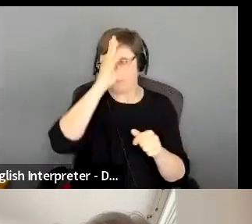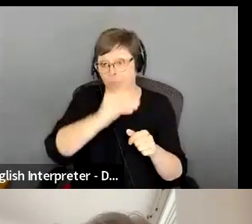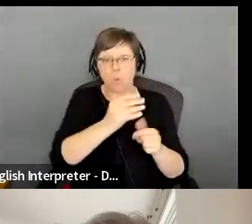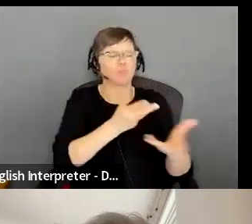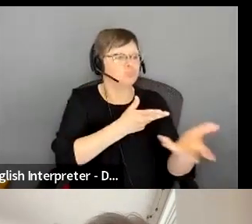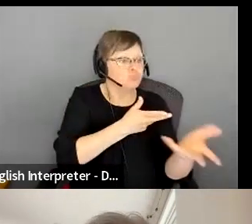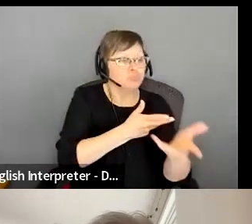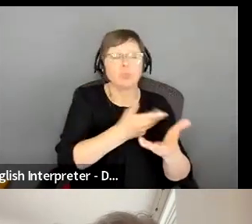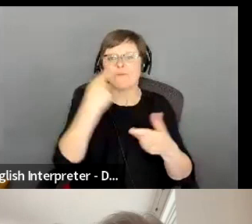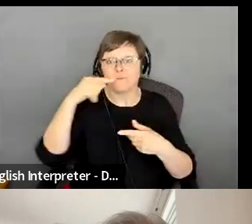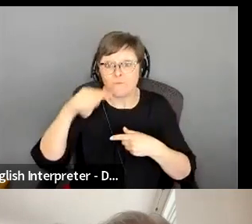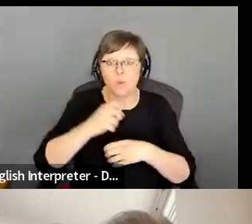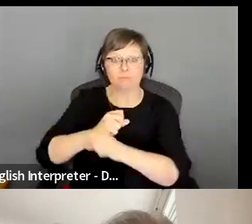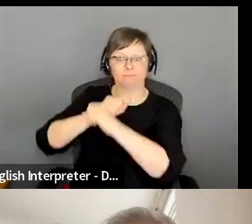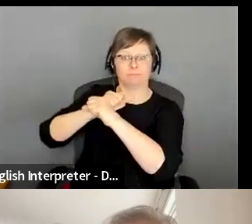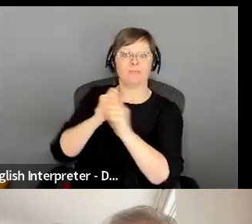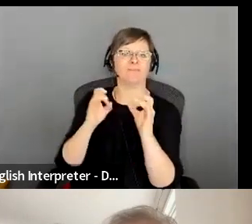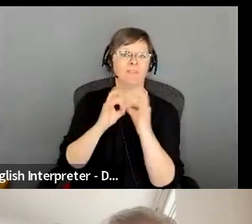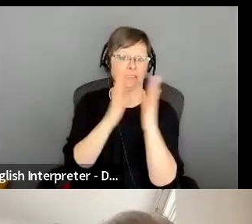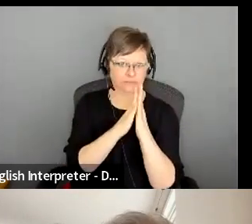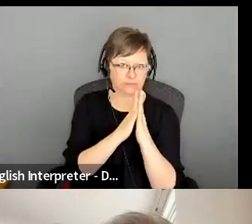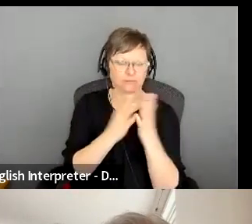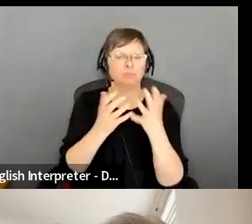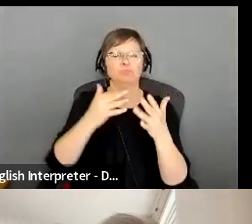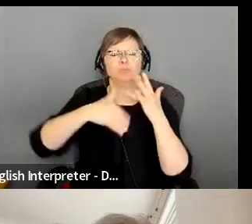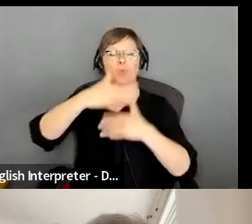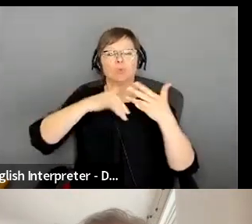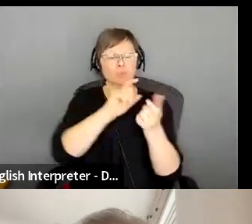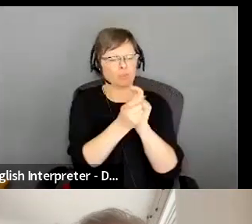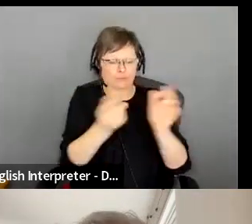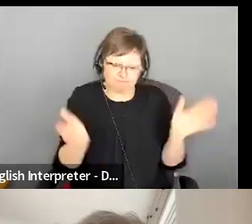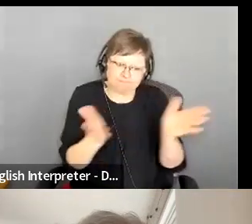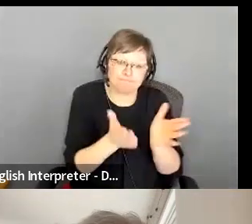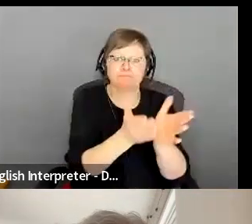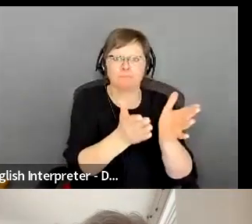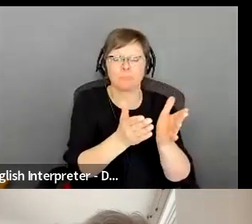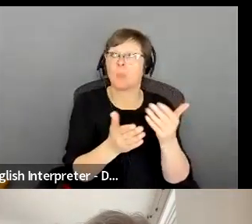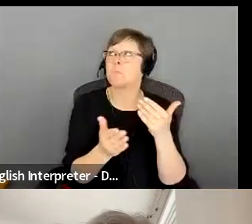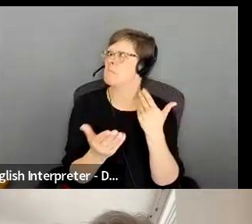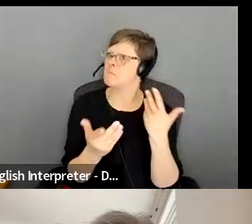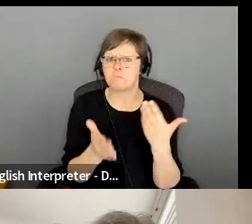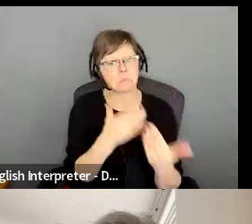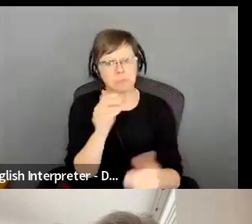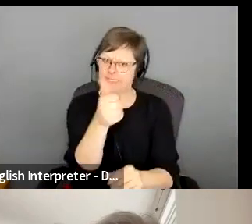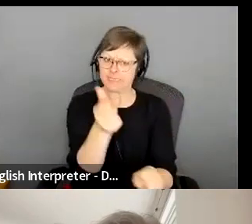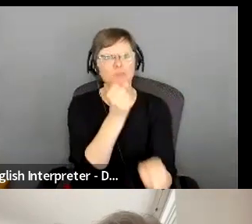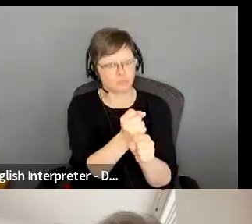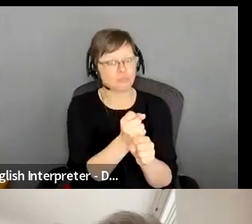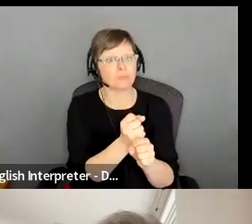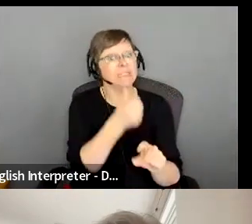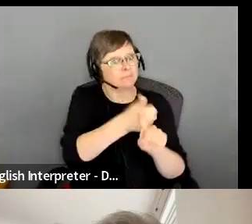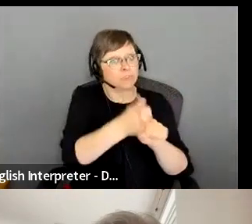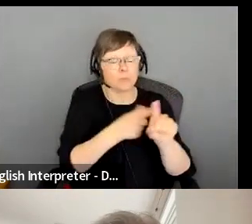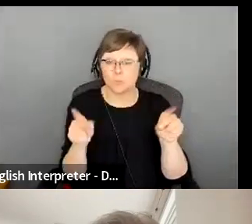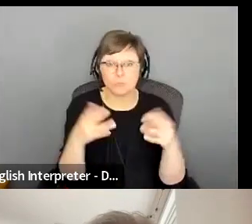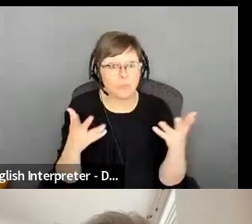to prevent violence and foster social change for close to a decade now. He was instrumental in